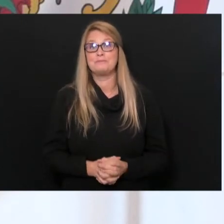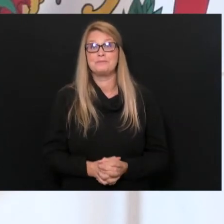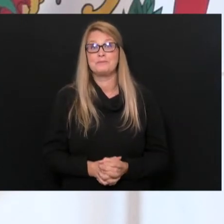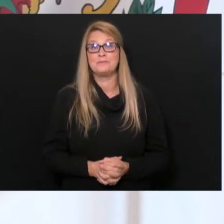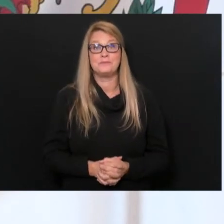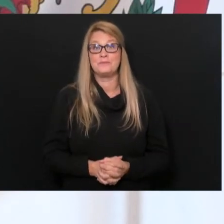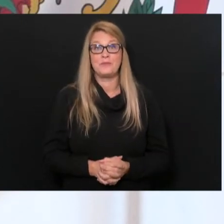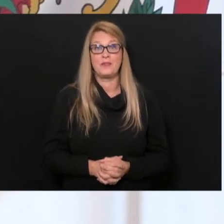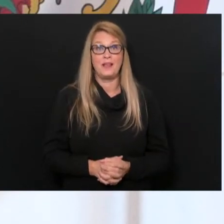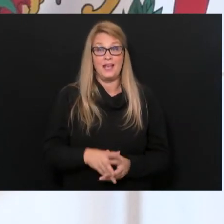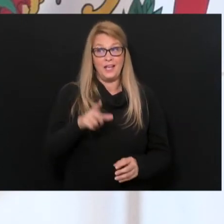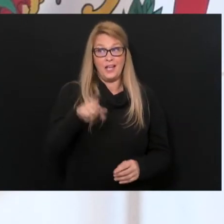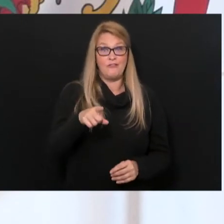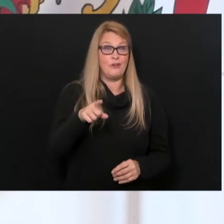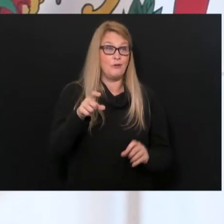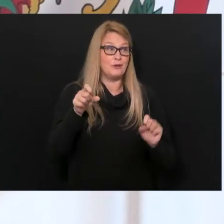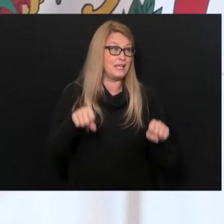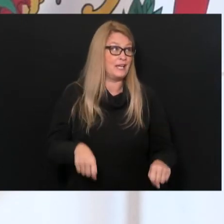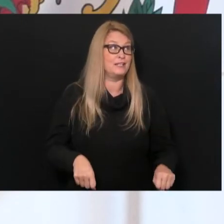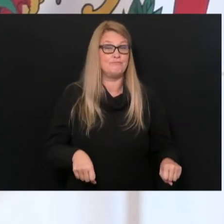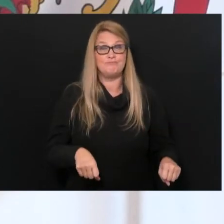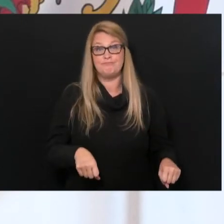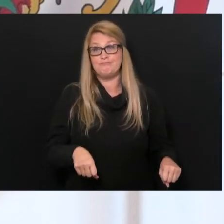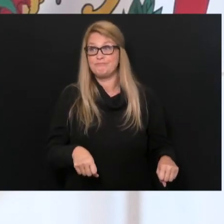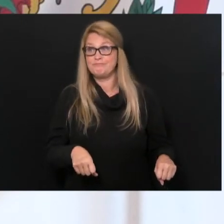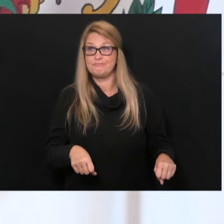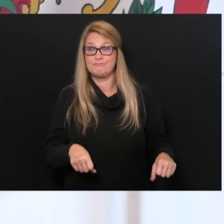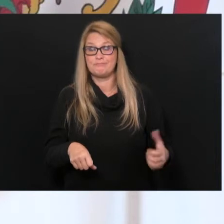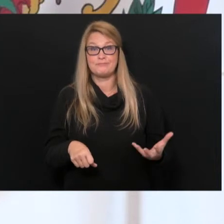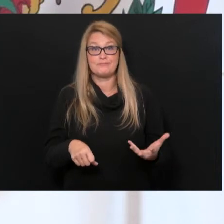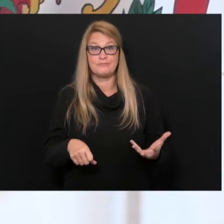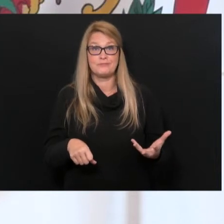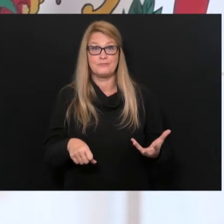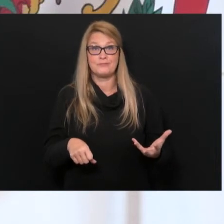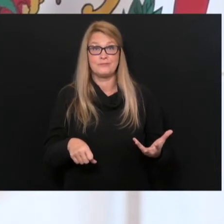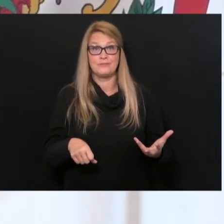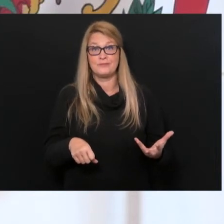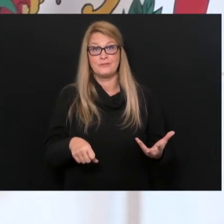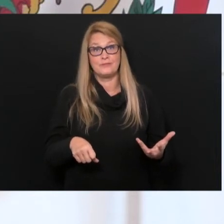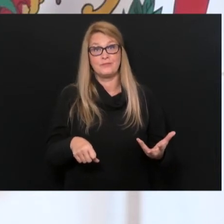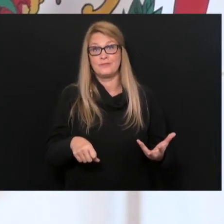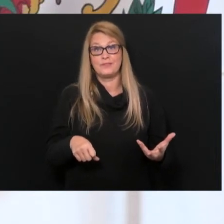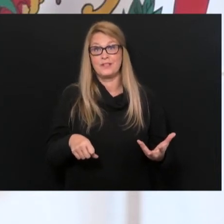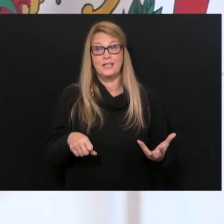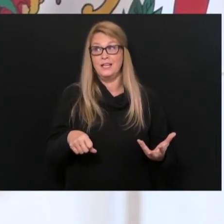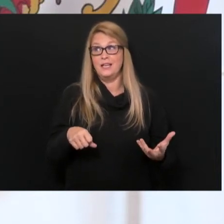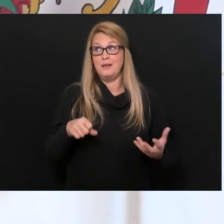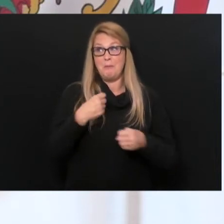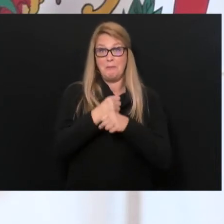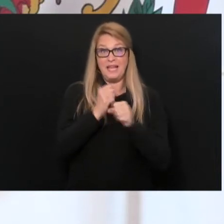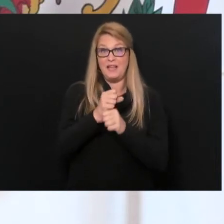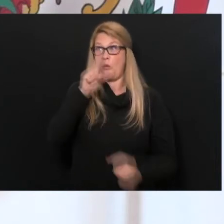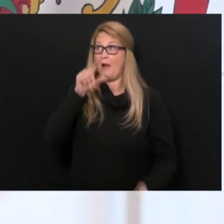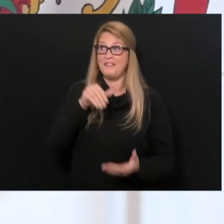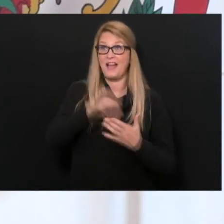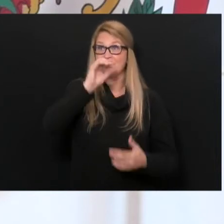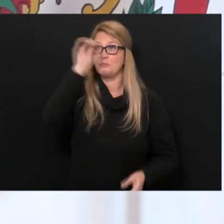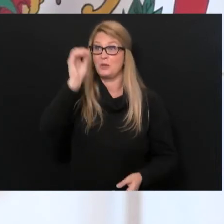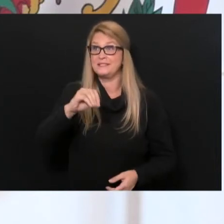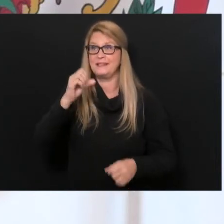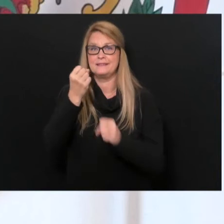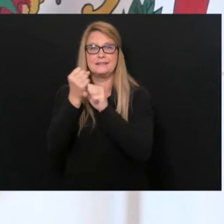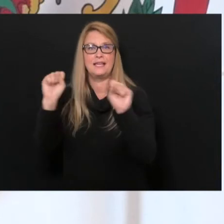If you can sit by, and I can't make it 1,000% safe. I can't make